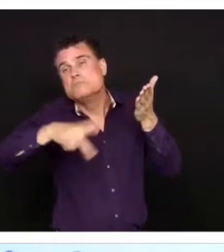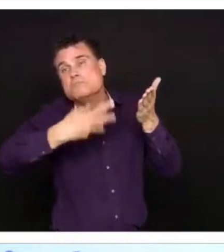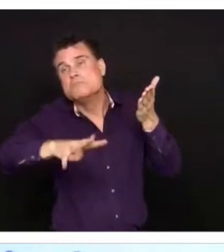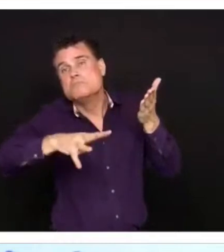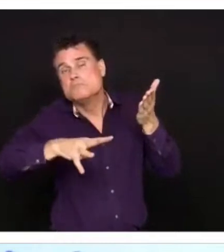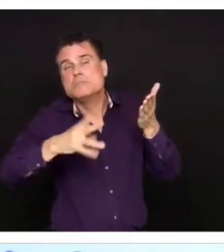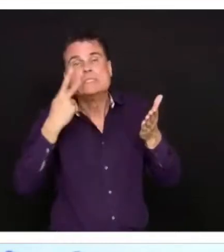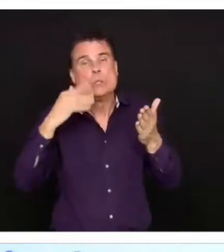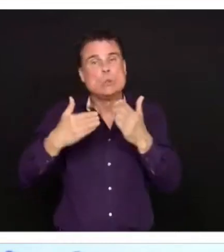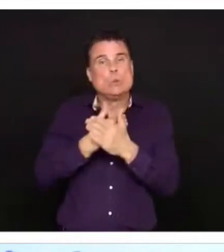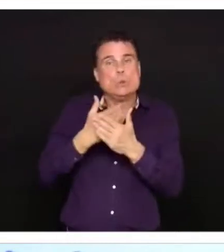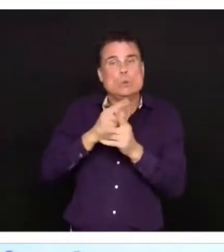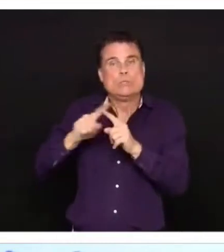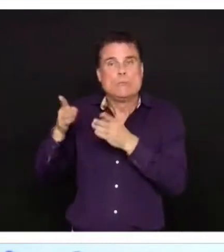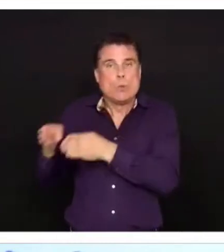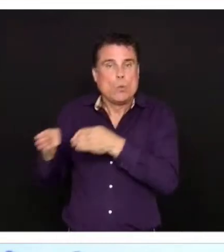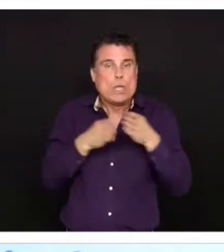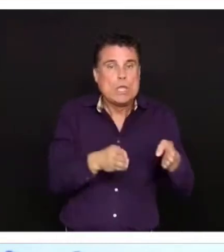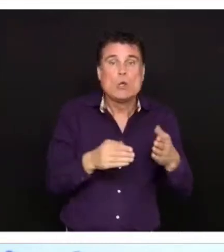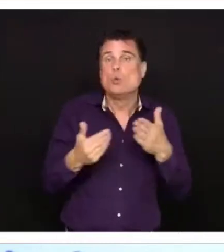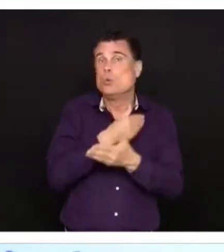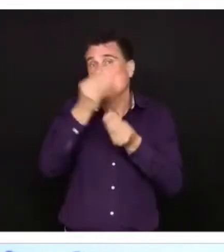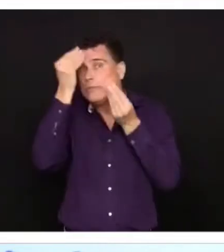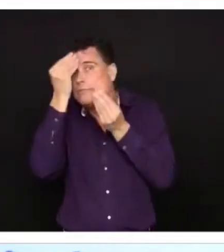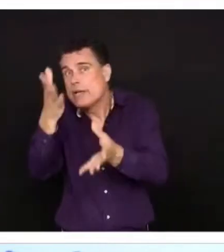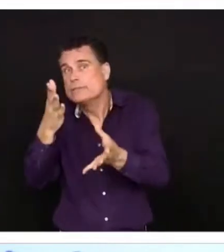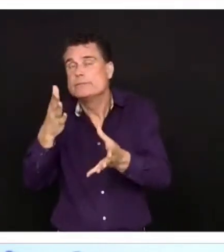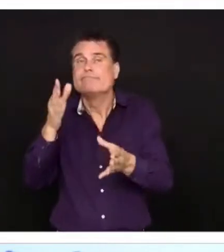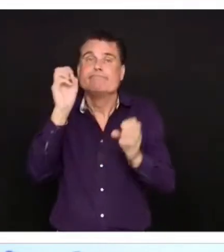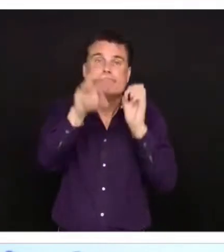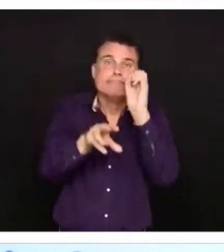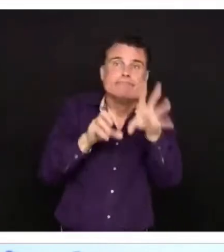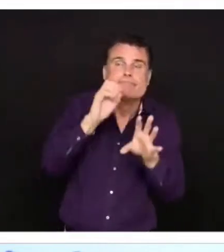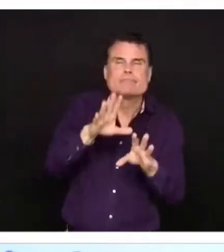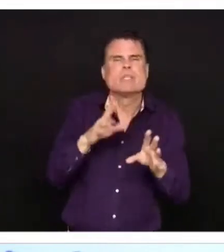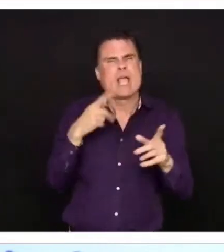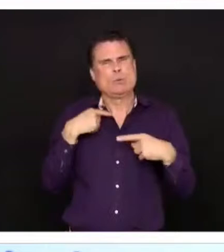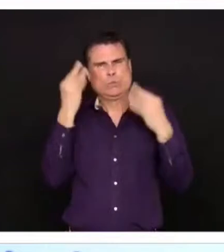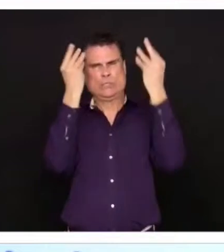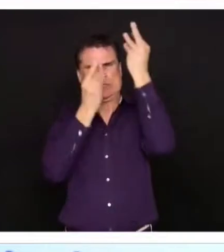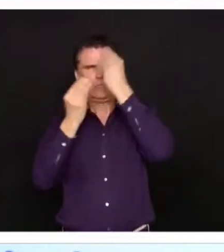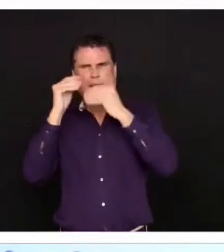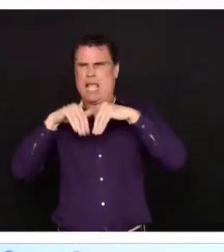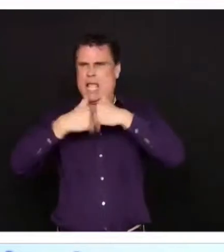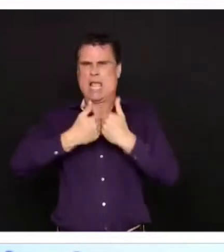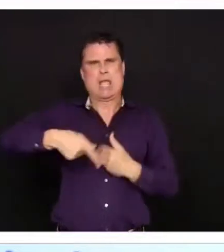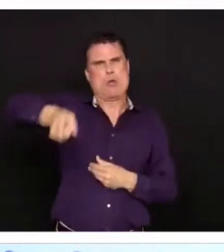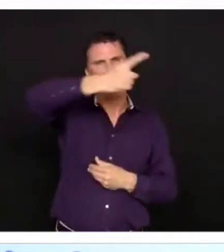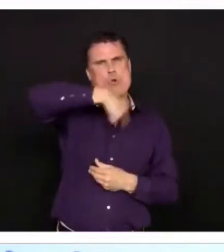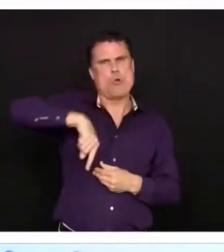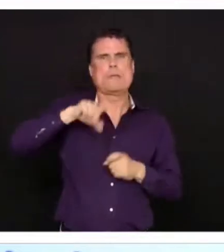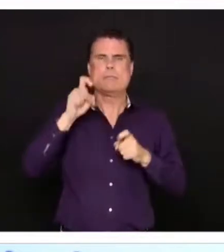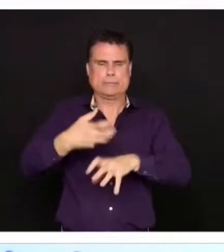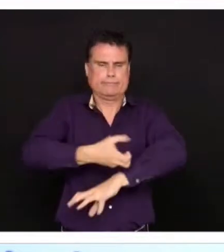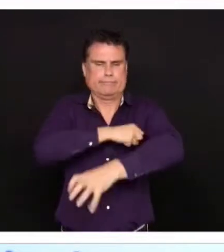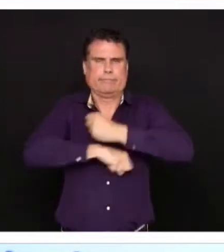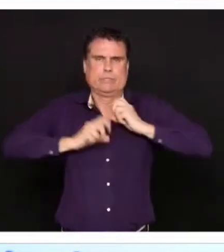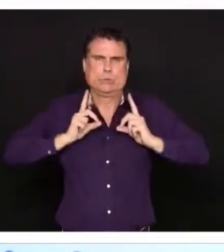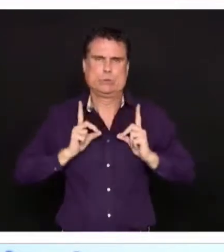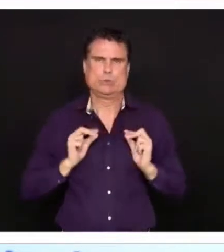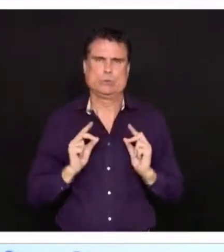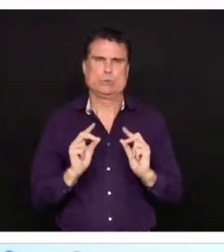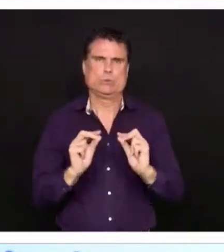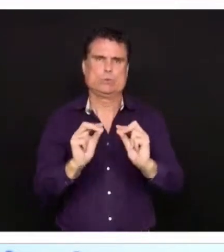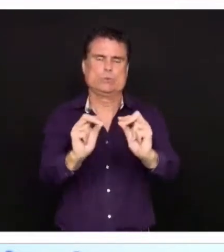different industries deal in terms of issues of physical and social distancing differently. But I think what I can say is